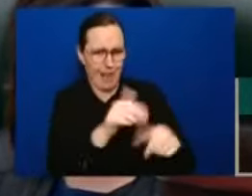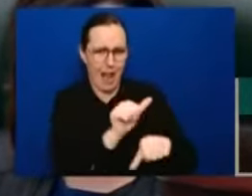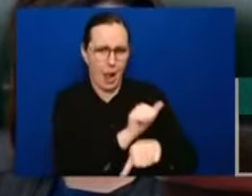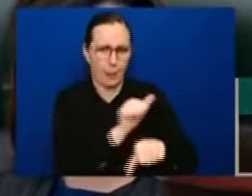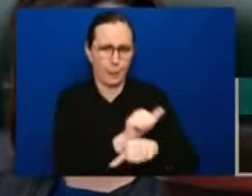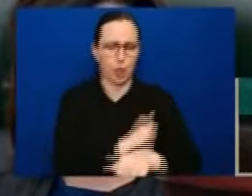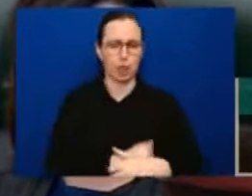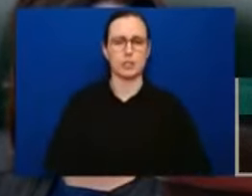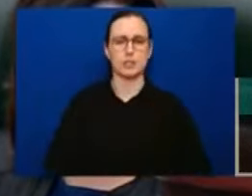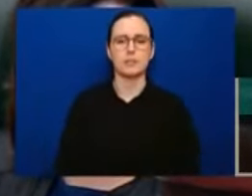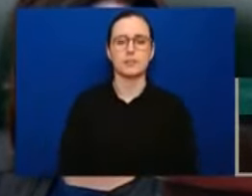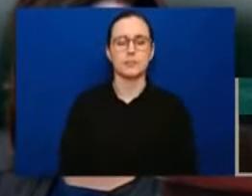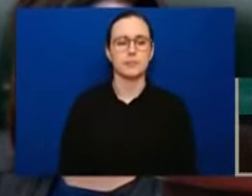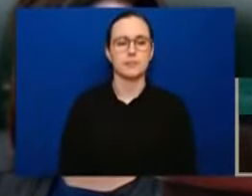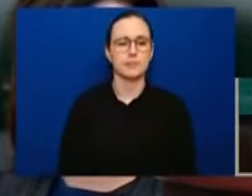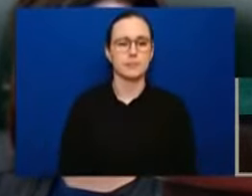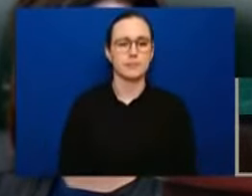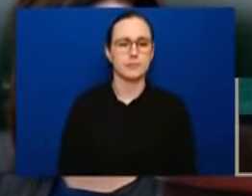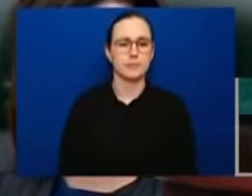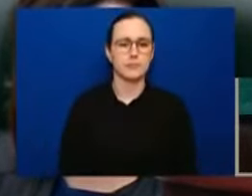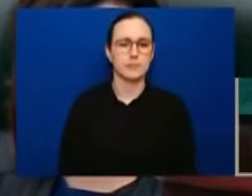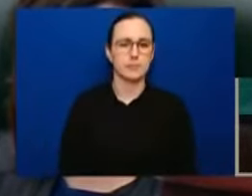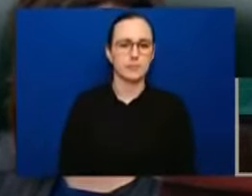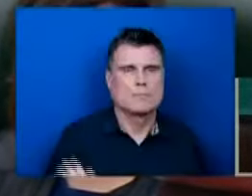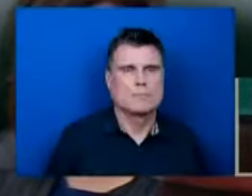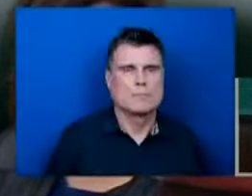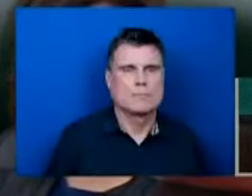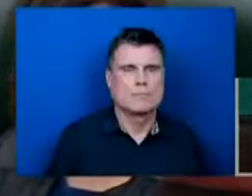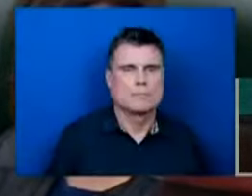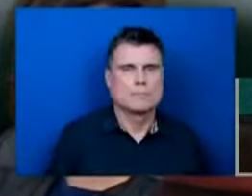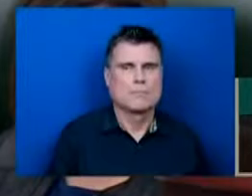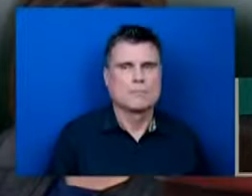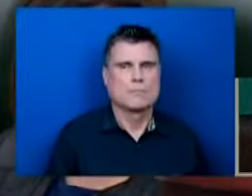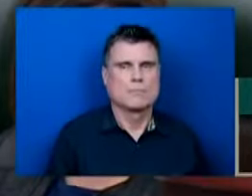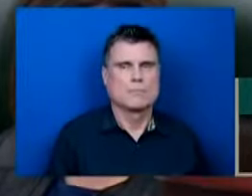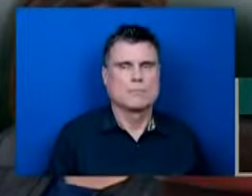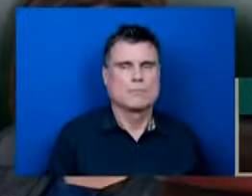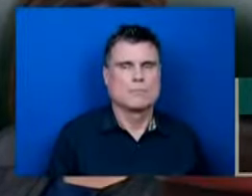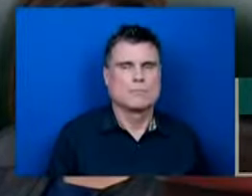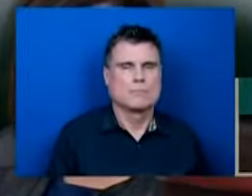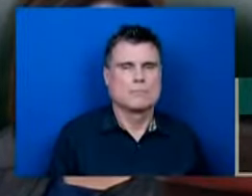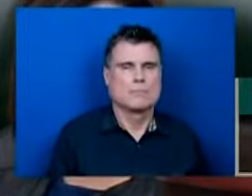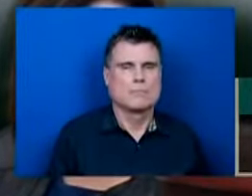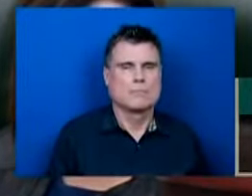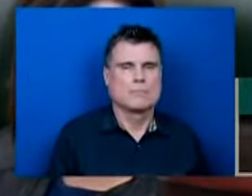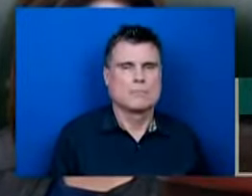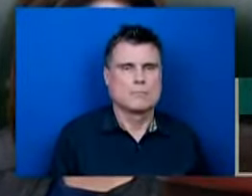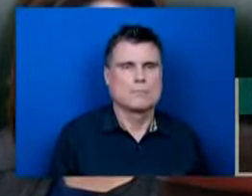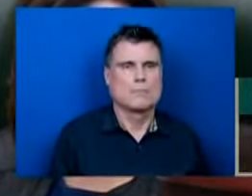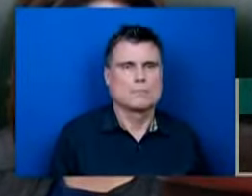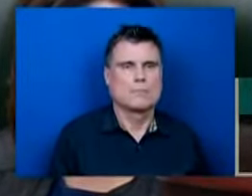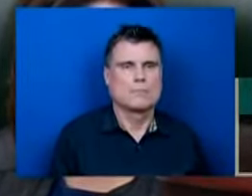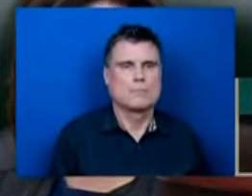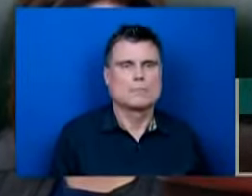healthcare investment in response to these identified urgent needs. Budget 2022 will